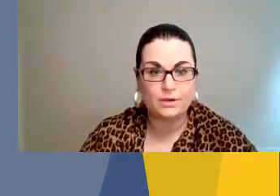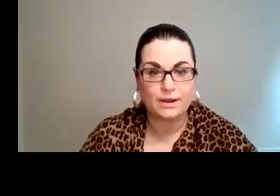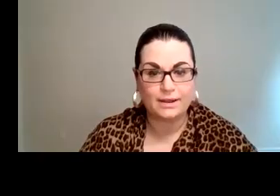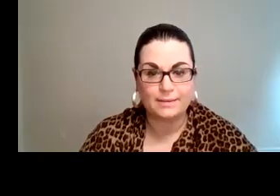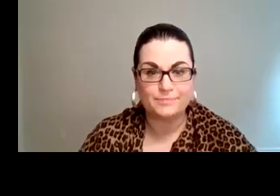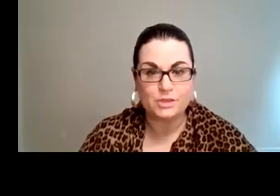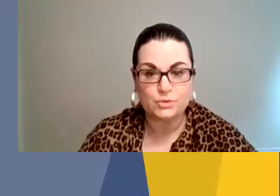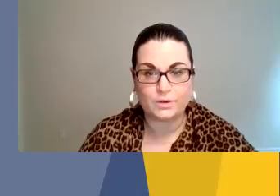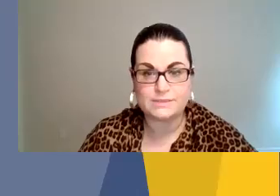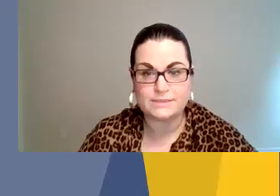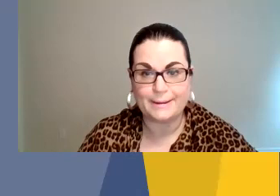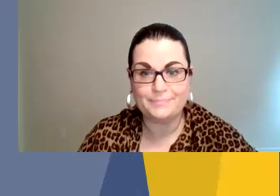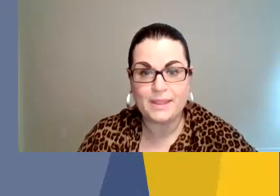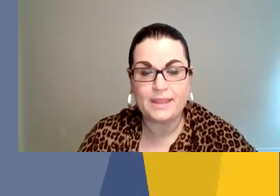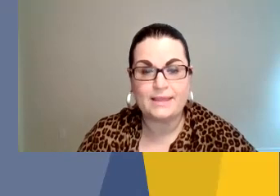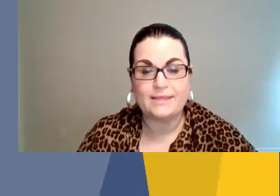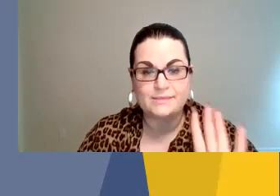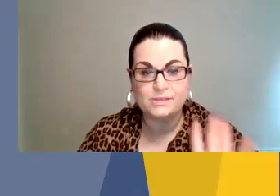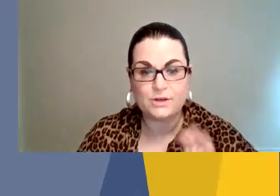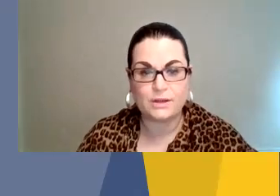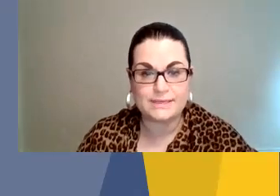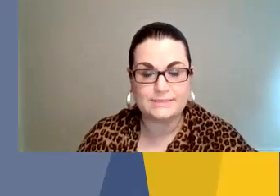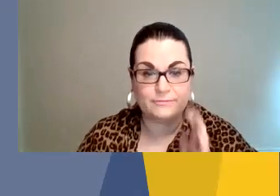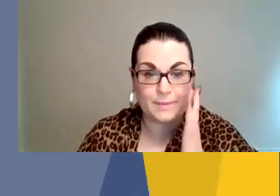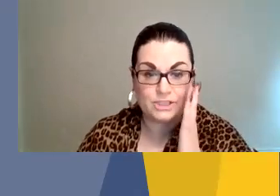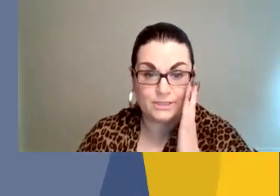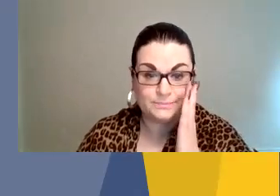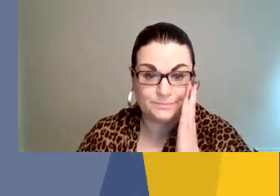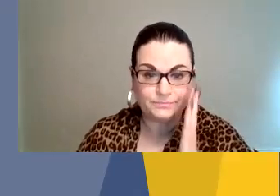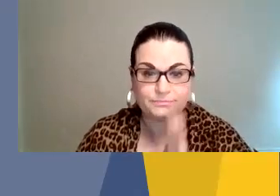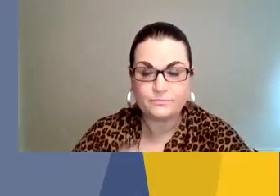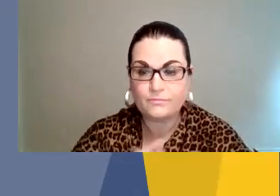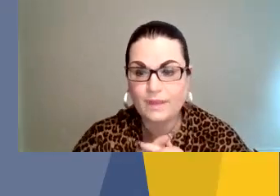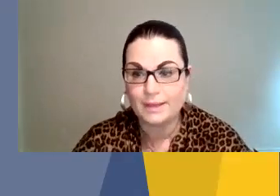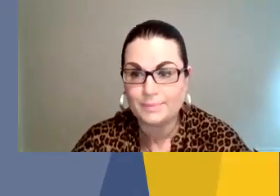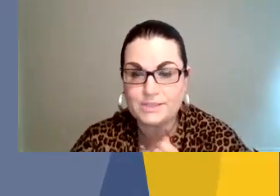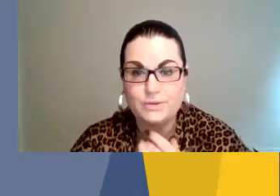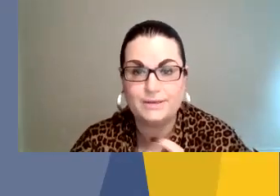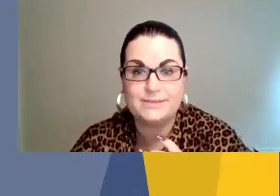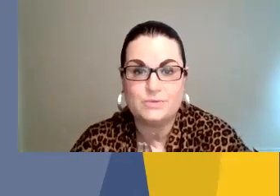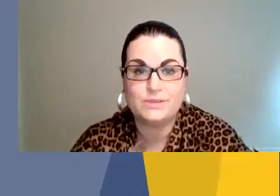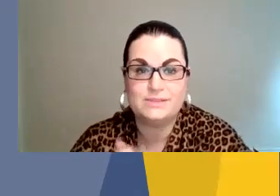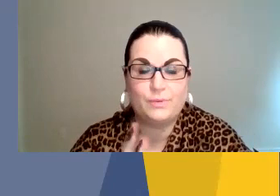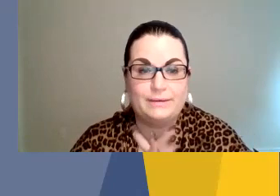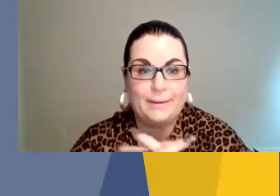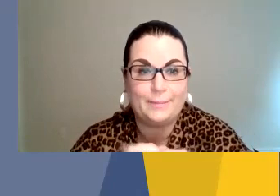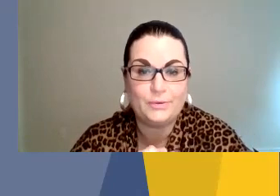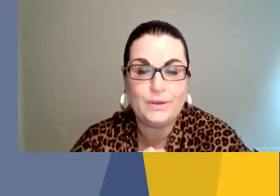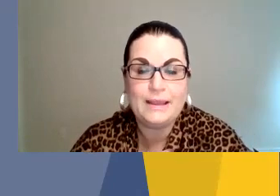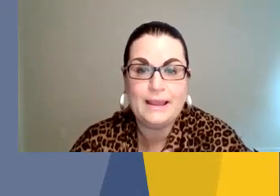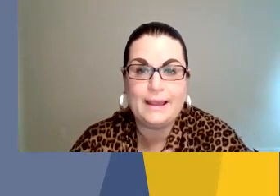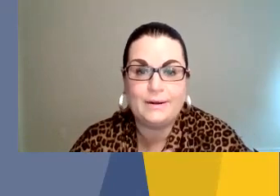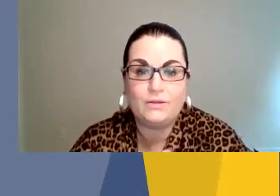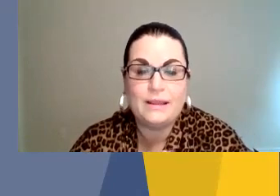I know we're short on time. This is our contact information. Please do get in touch with us if we can help